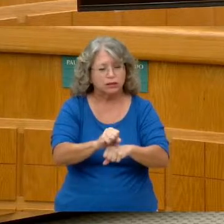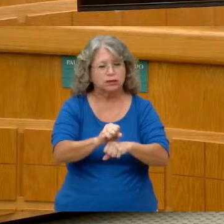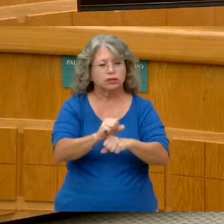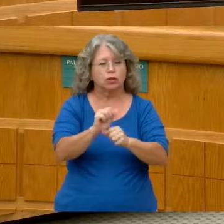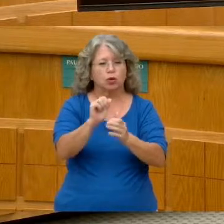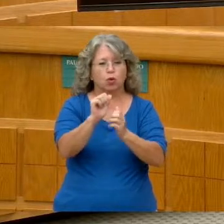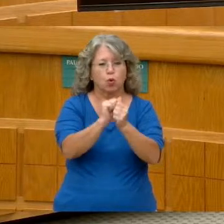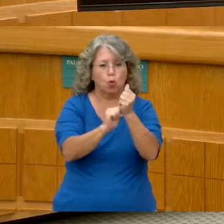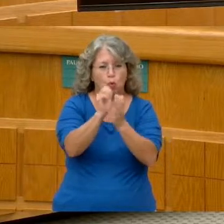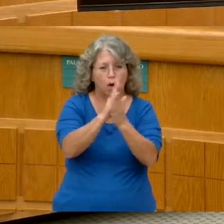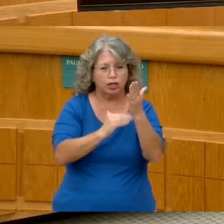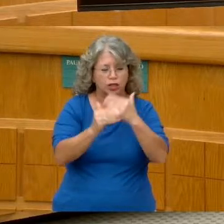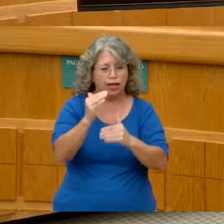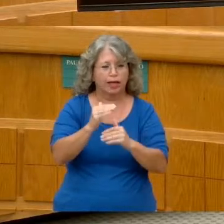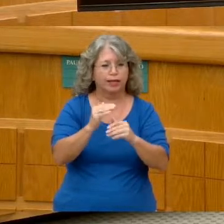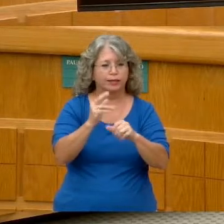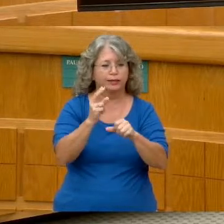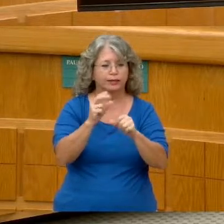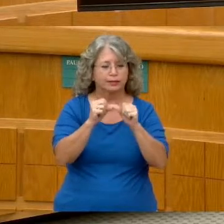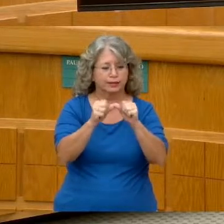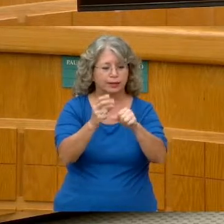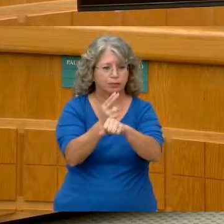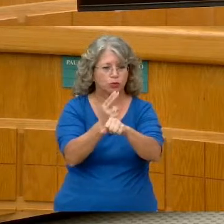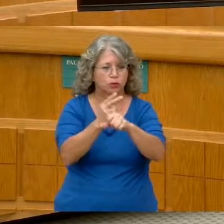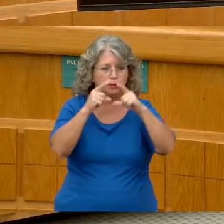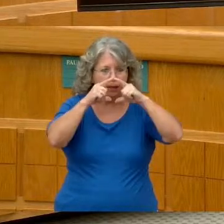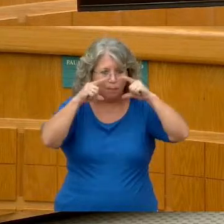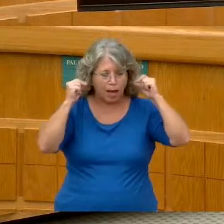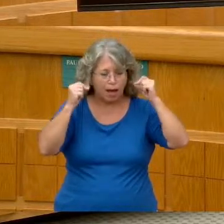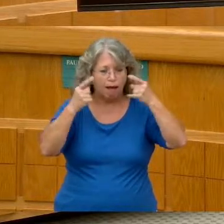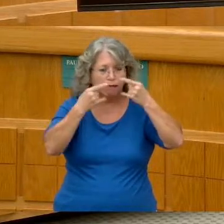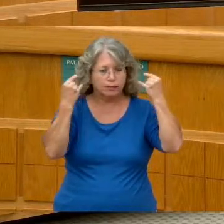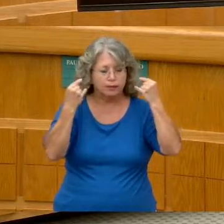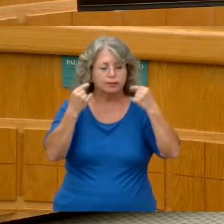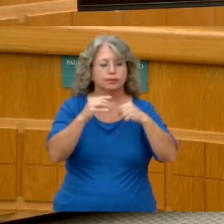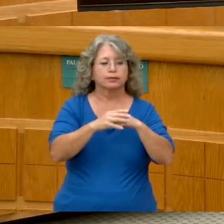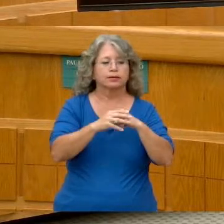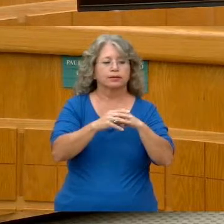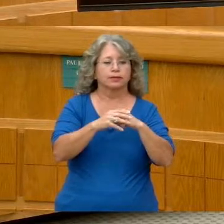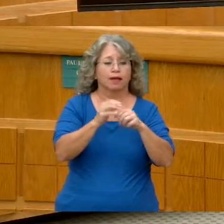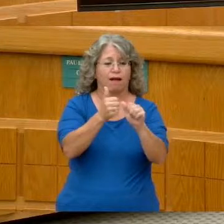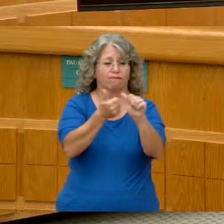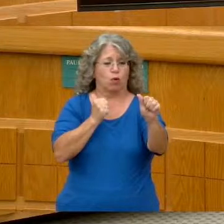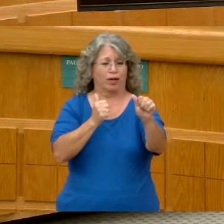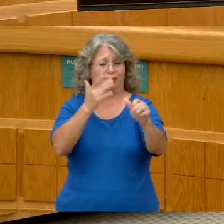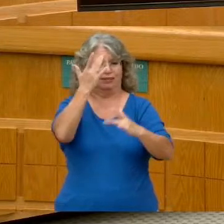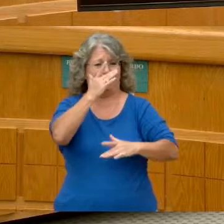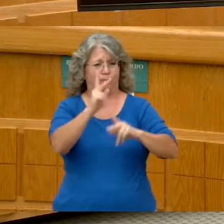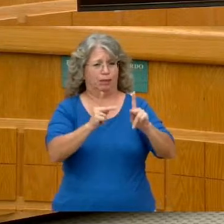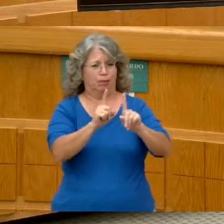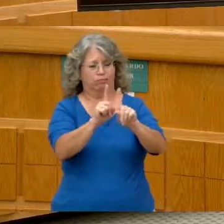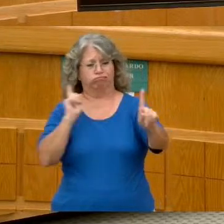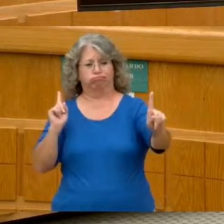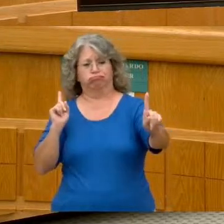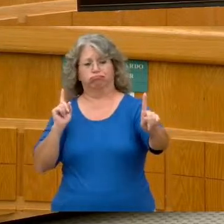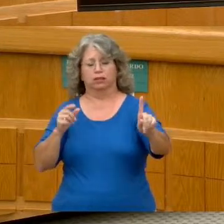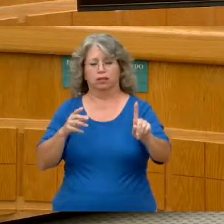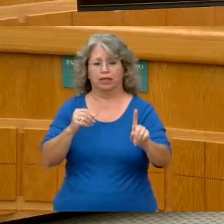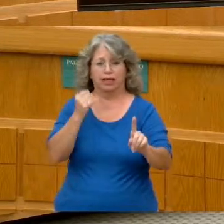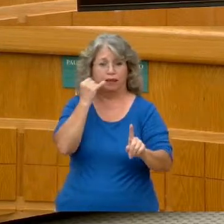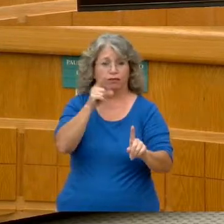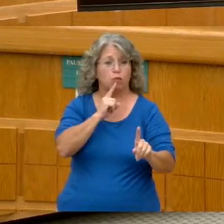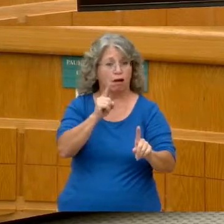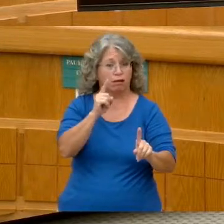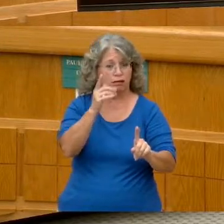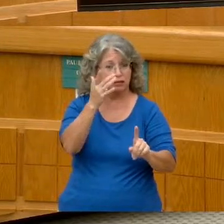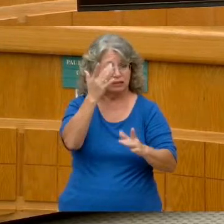wash your hands, wear your mask, stay away from sick people if you're well, and if you're sick, please stay away from well